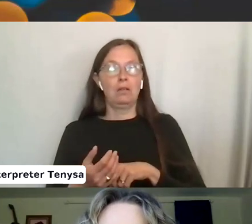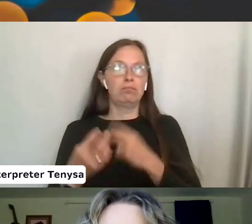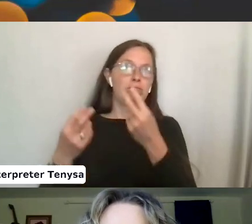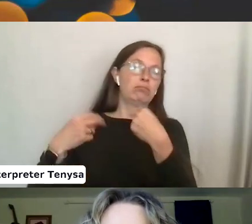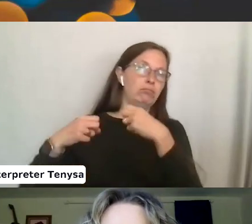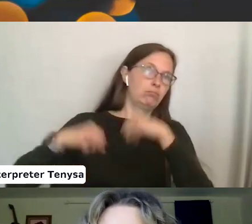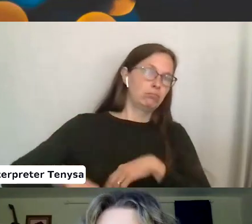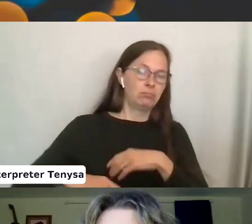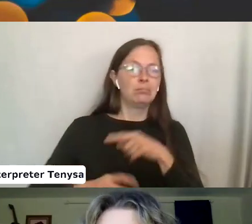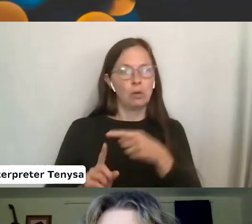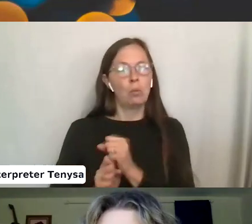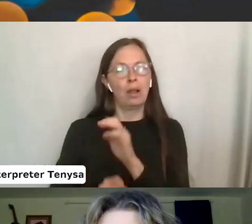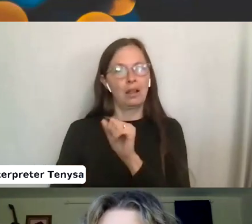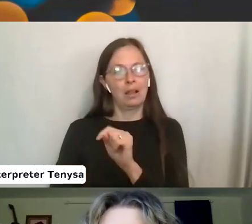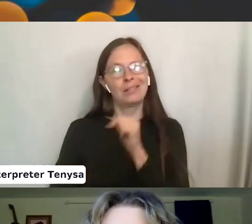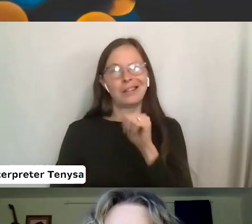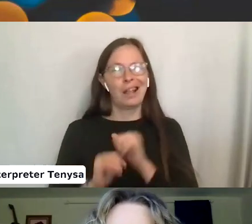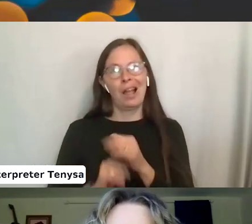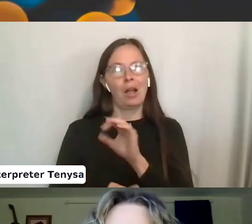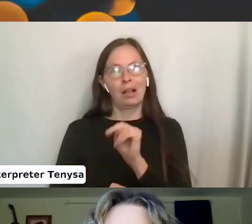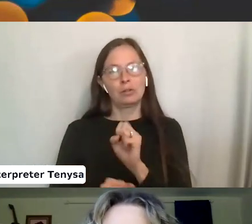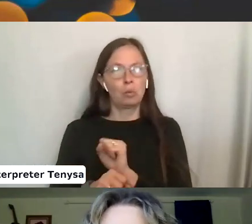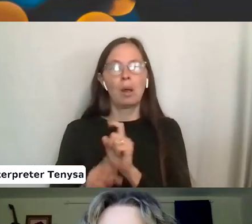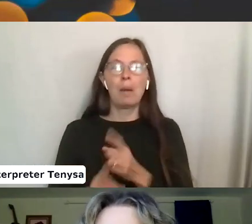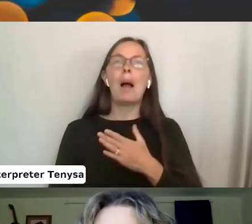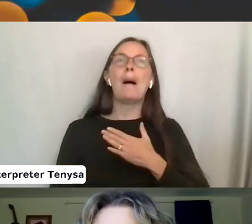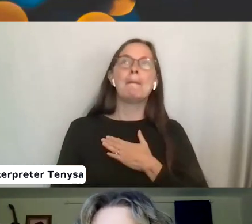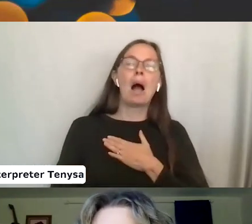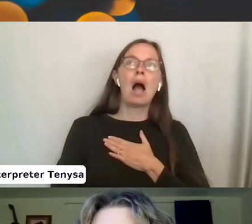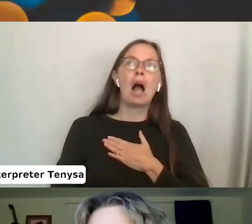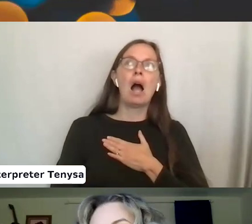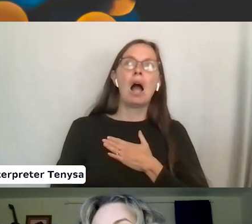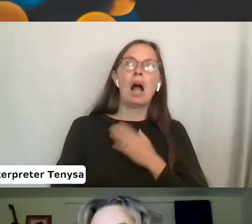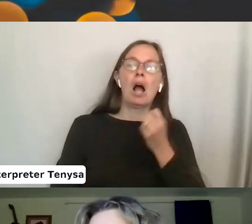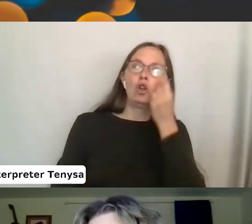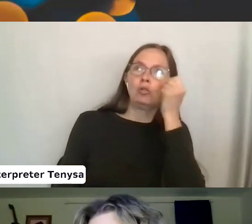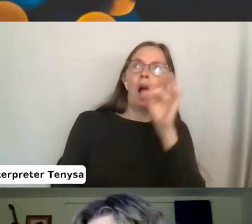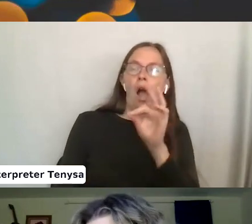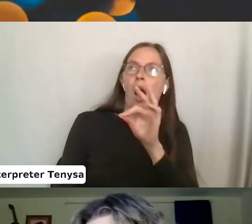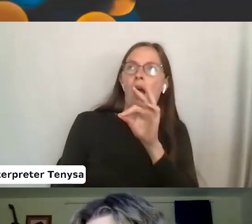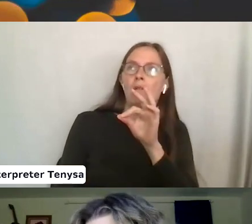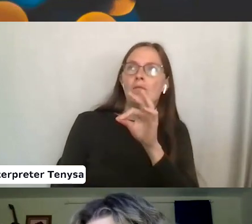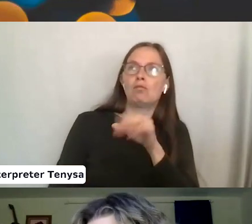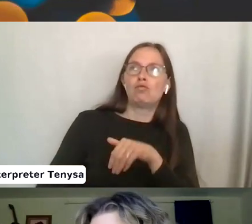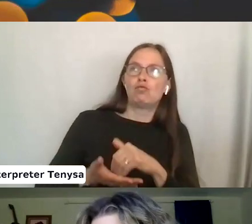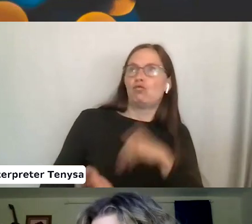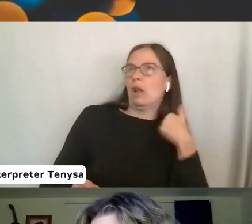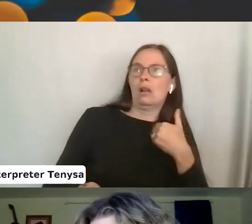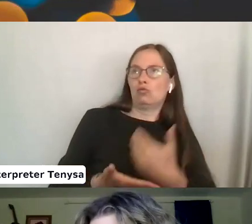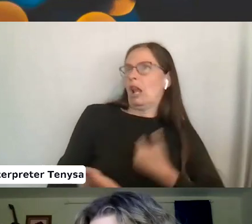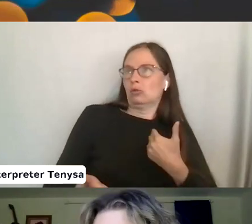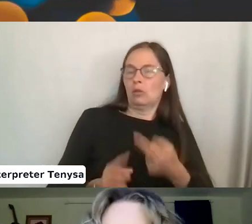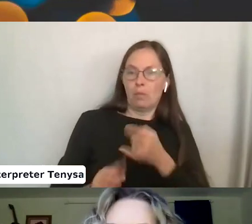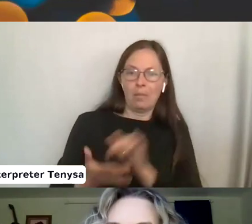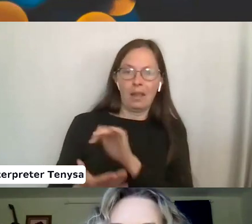how conventions work, but my perceived rejection of that interaction and from that cast member, and go back and try